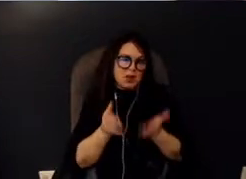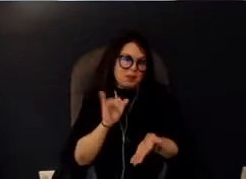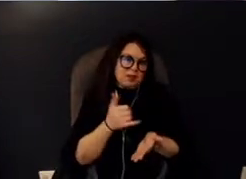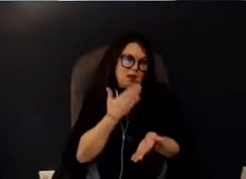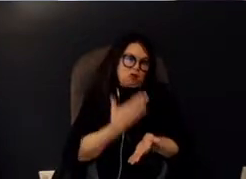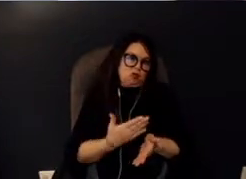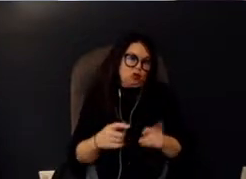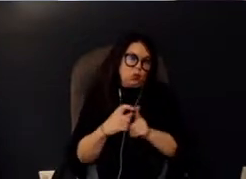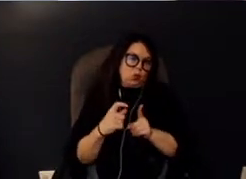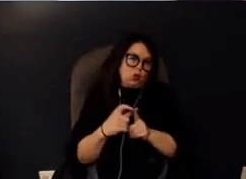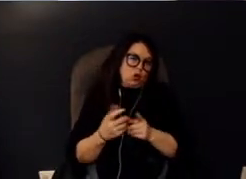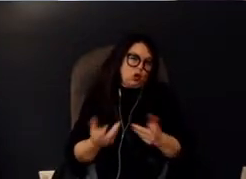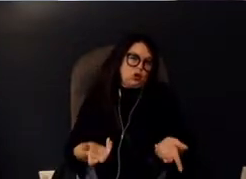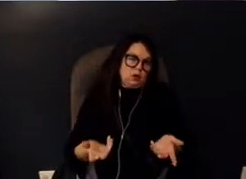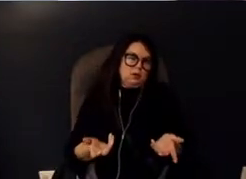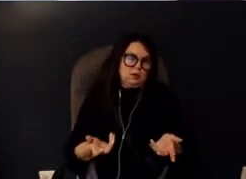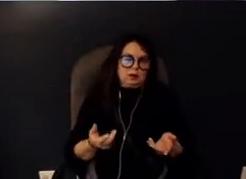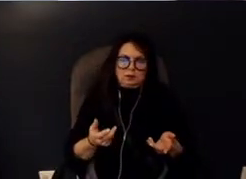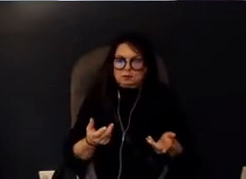of process and